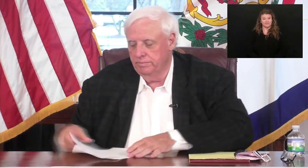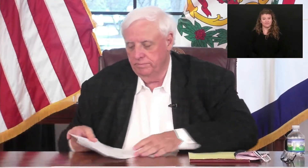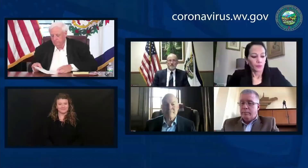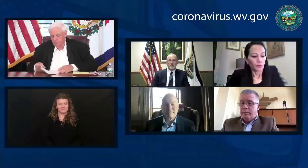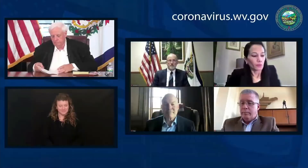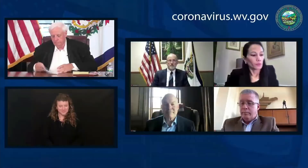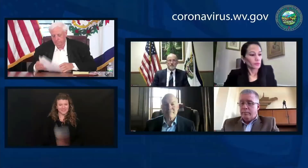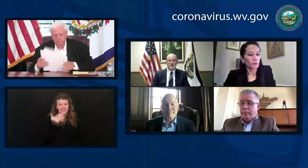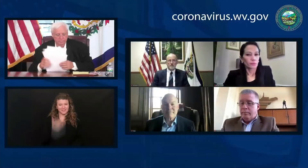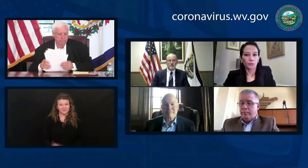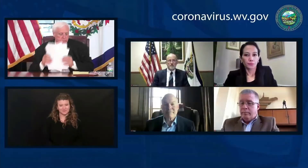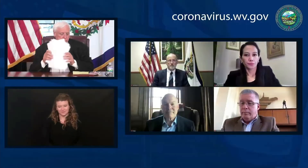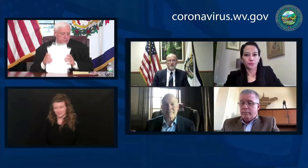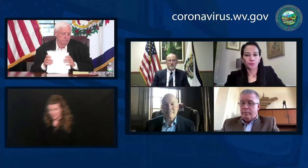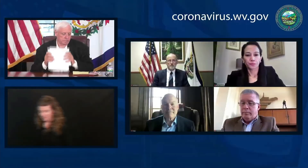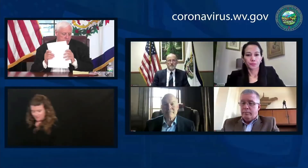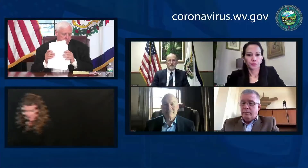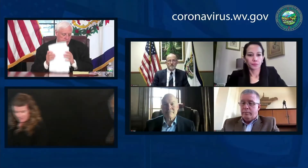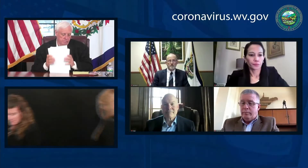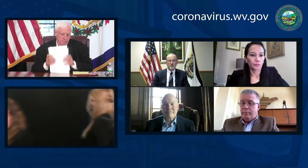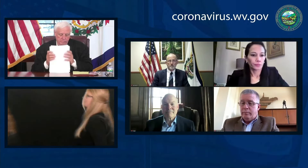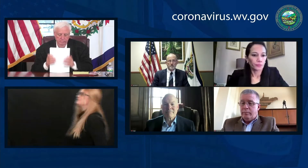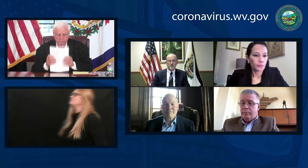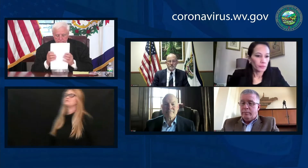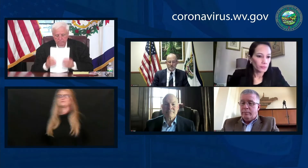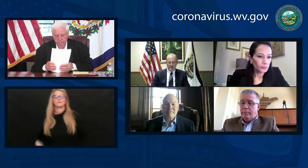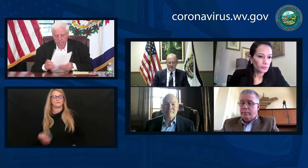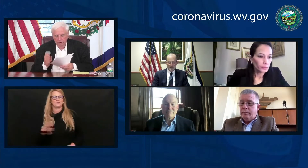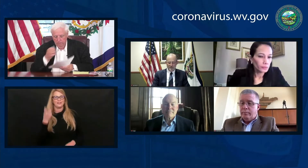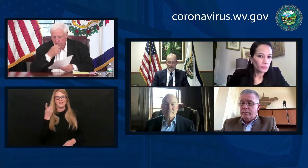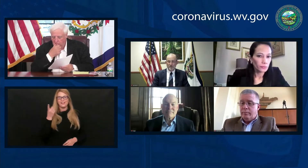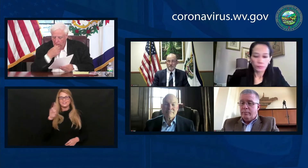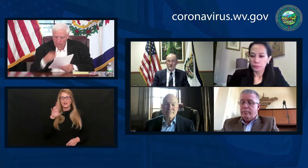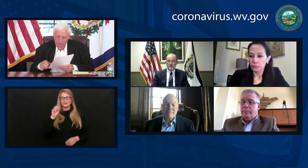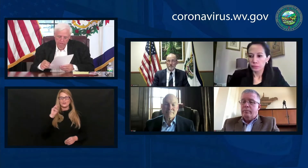All right. Thank you, Governor. Let's now go to Dr. Ayan Amjad, our state health officer.